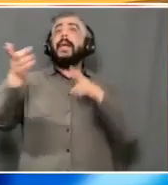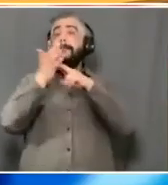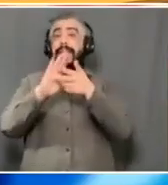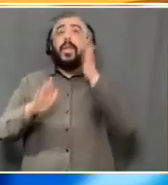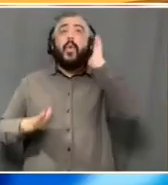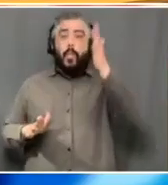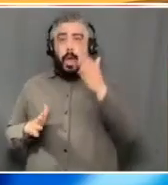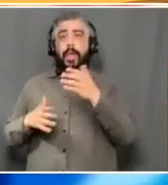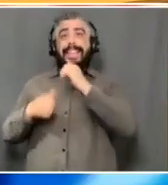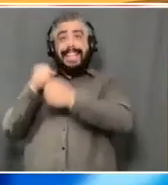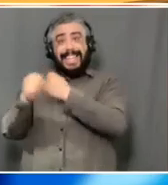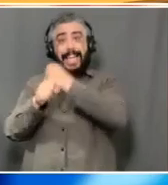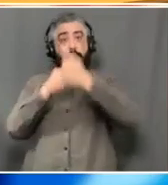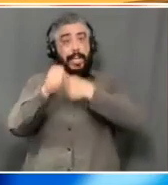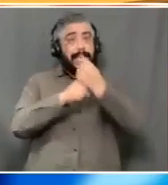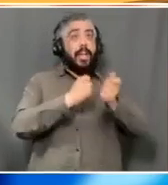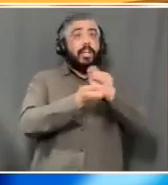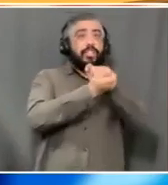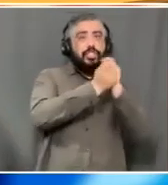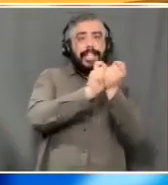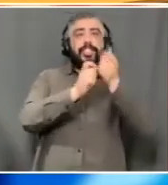year-over-year changes smaller.